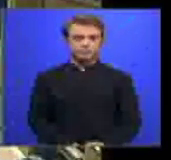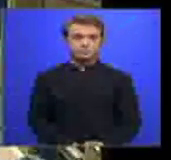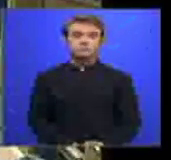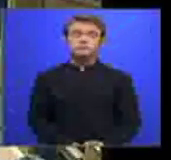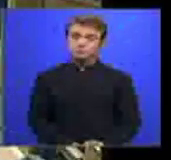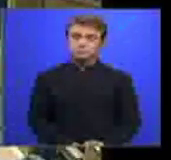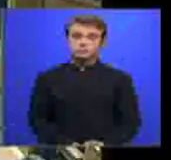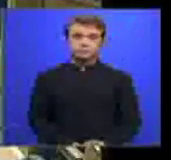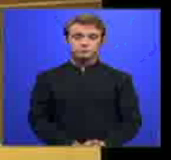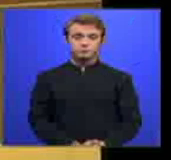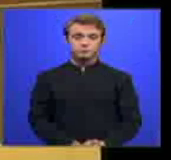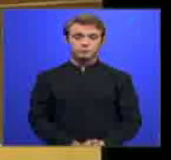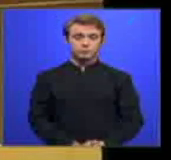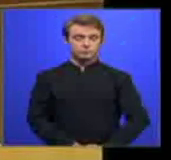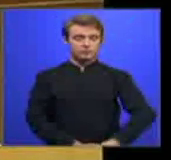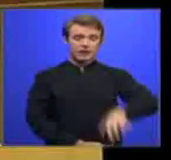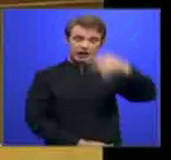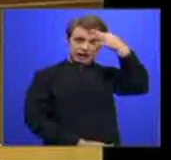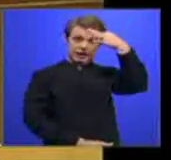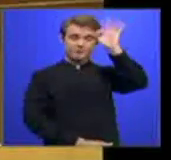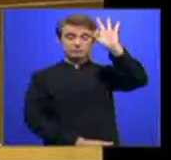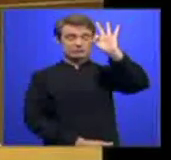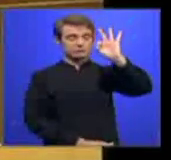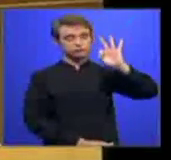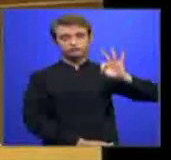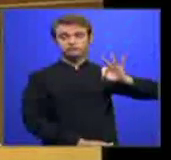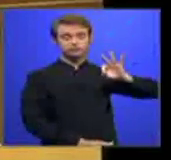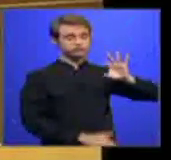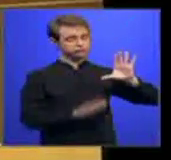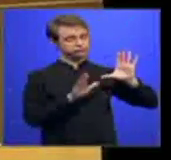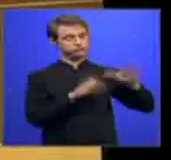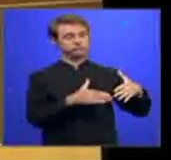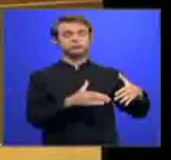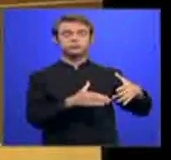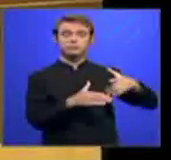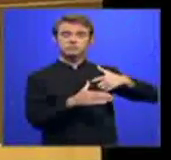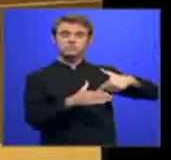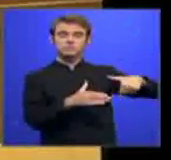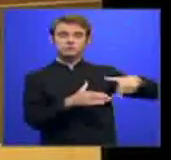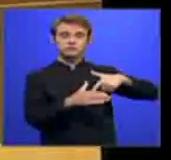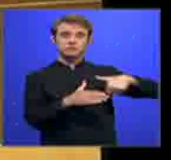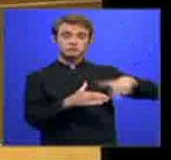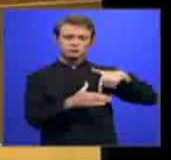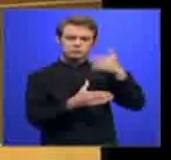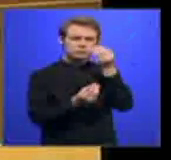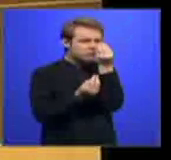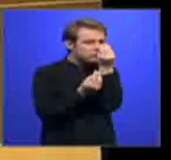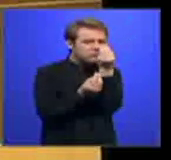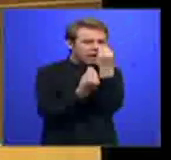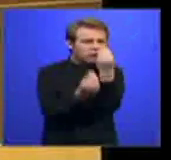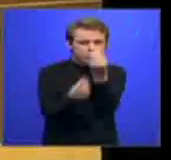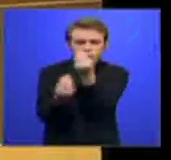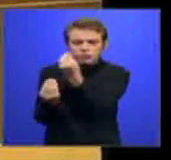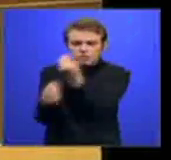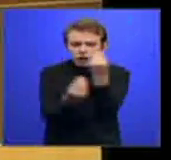The state has collected a substantial dossier of information